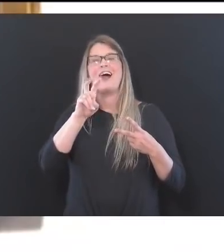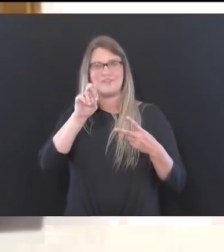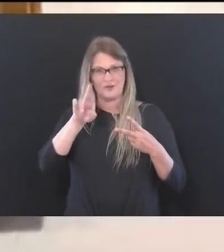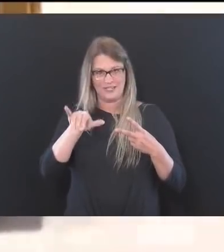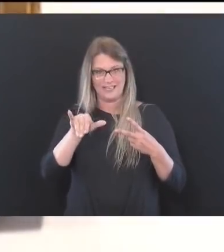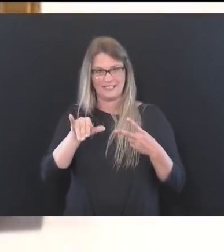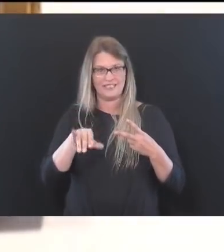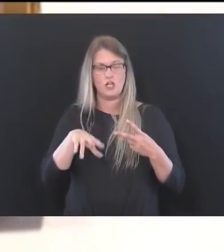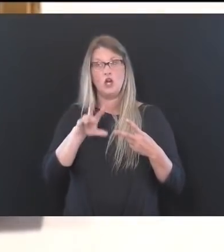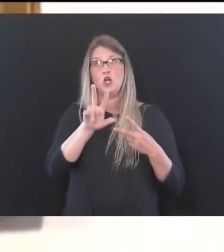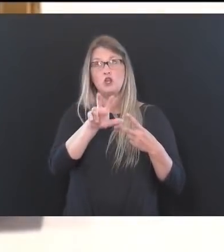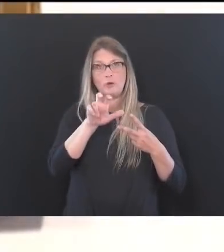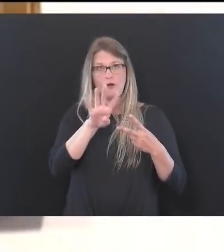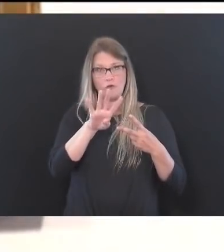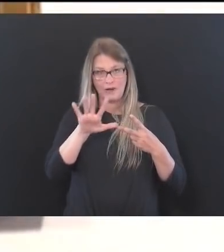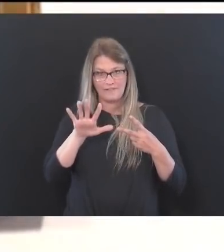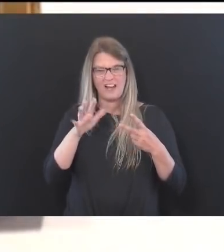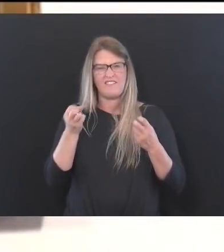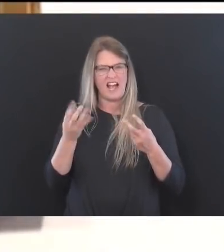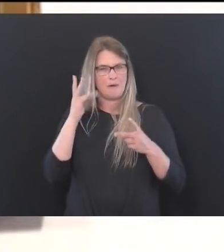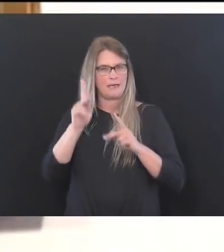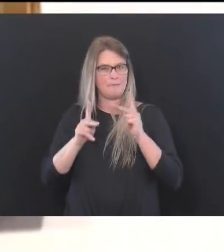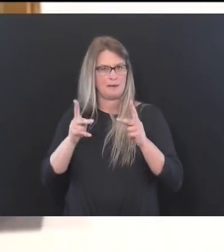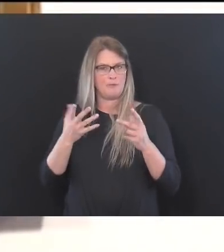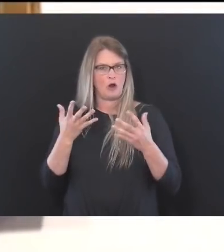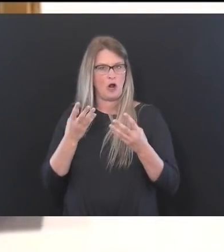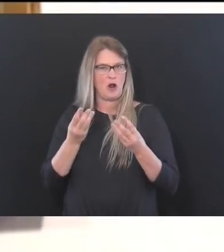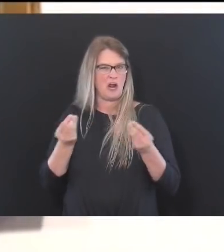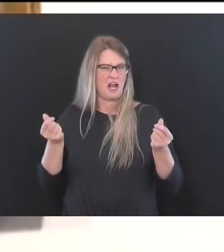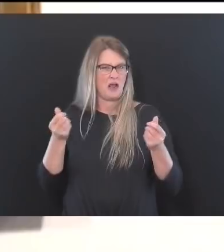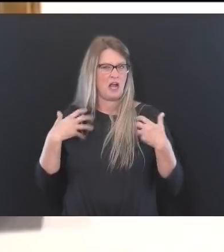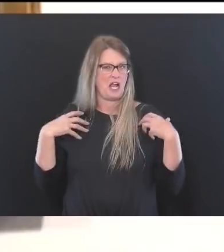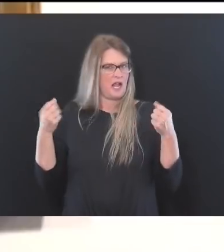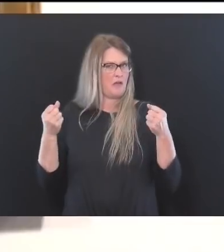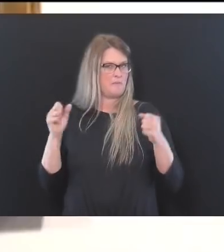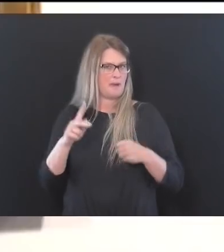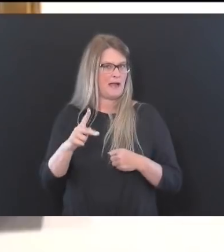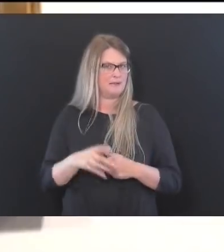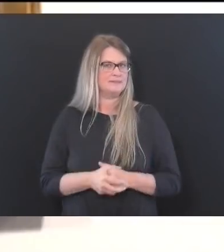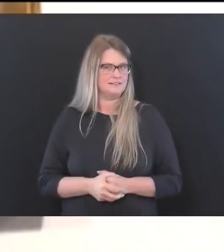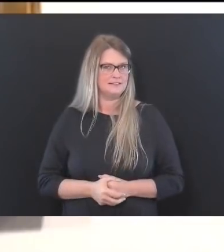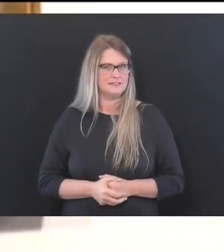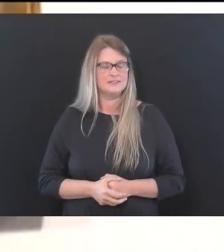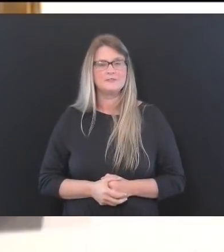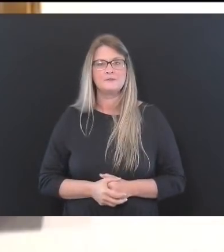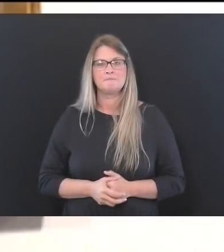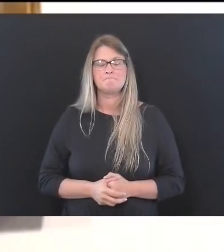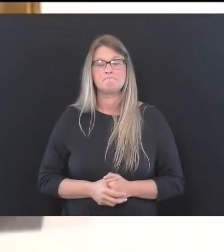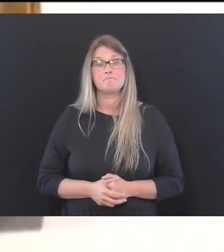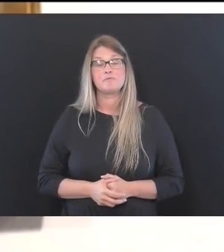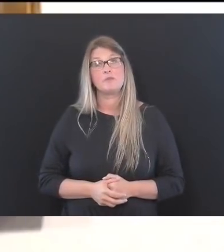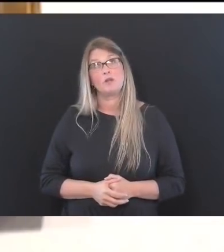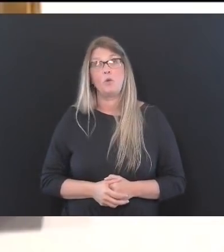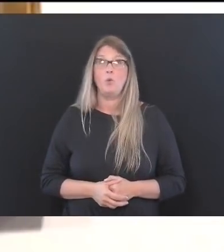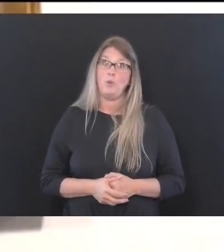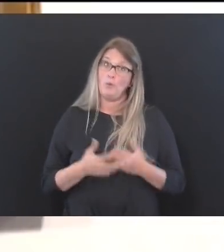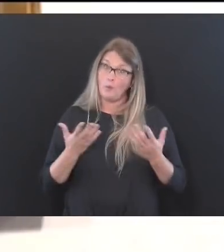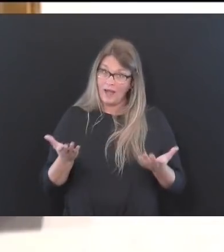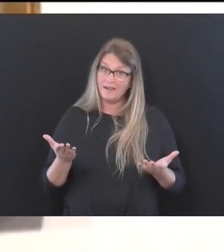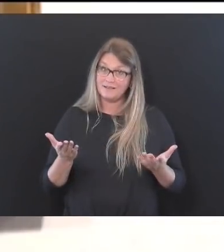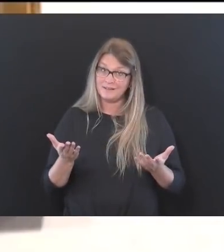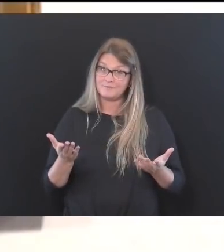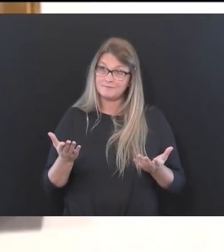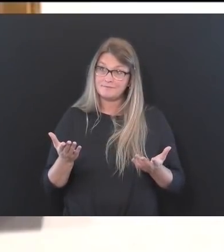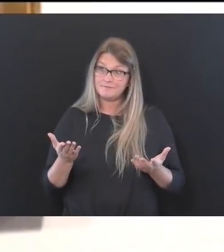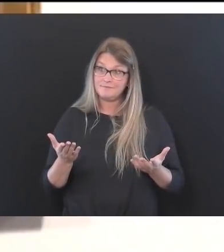345, how many are recovered? Well, there are a lot of